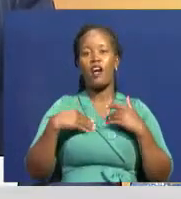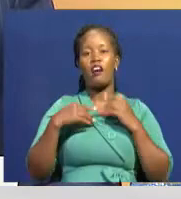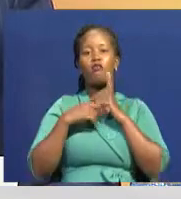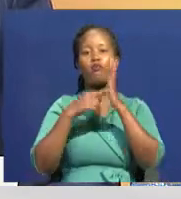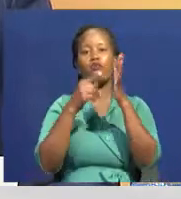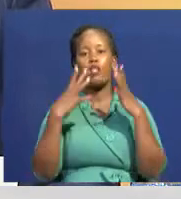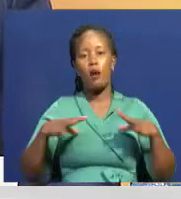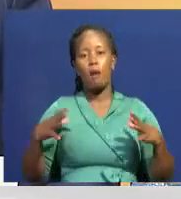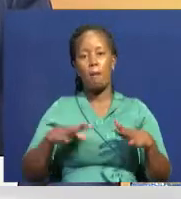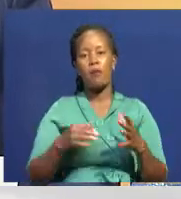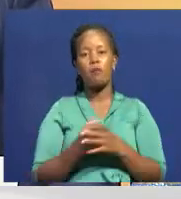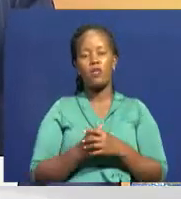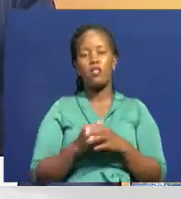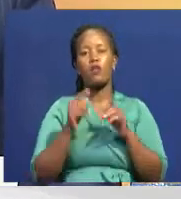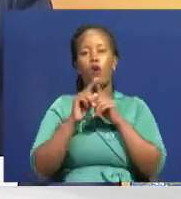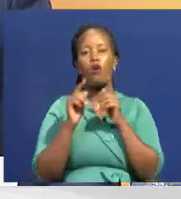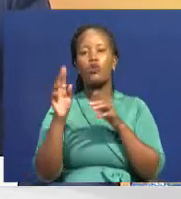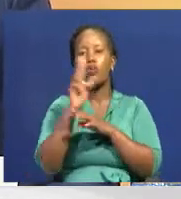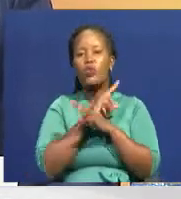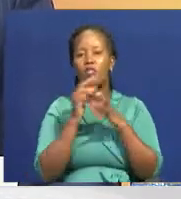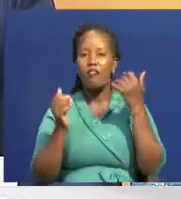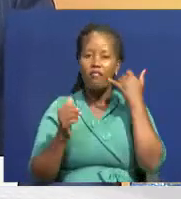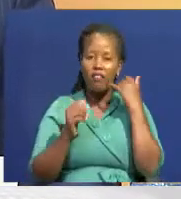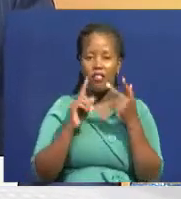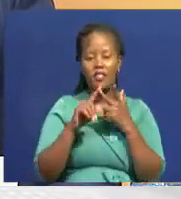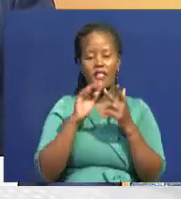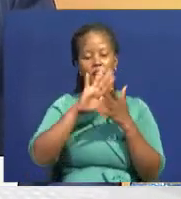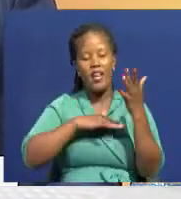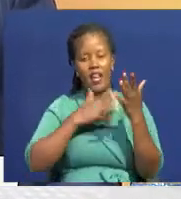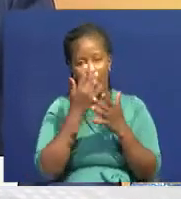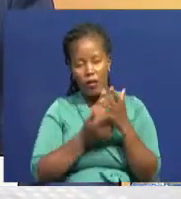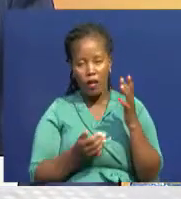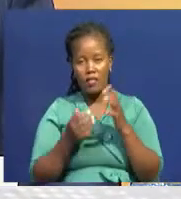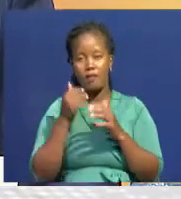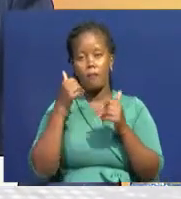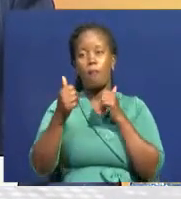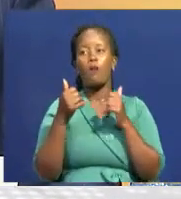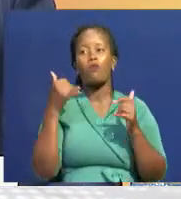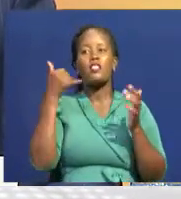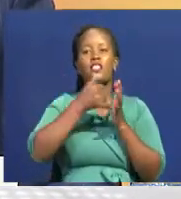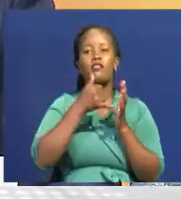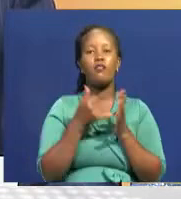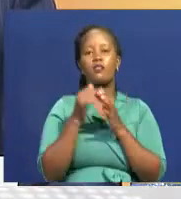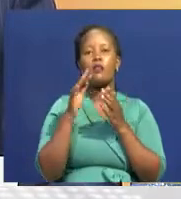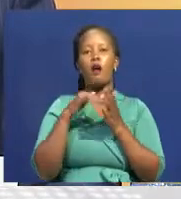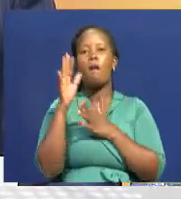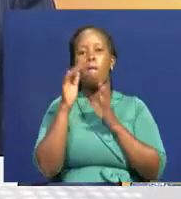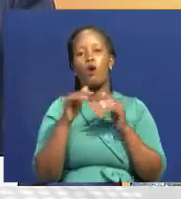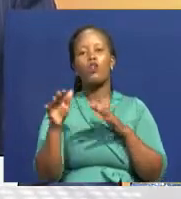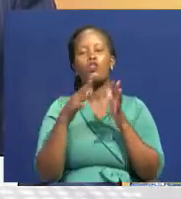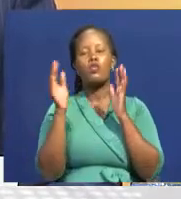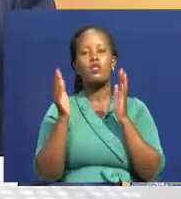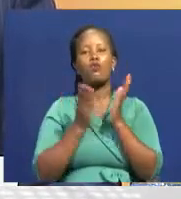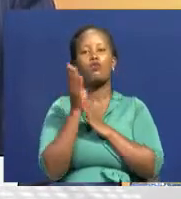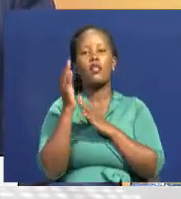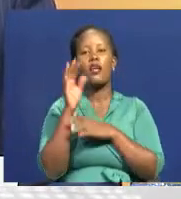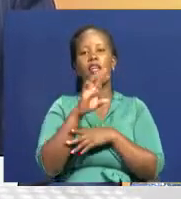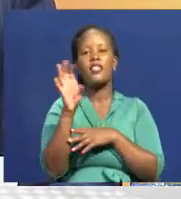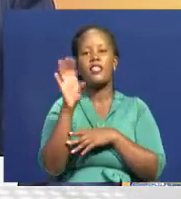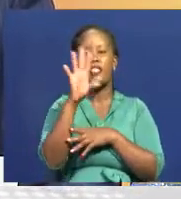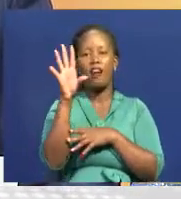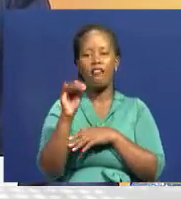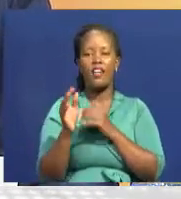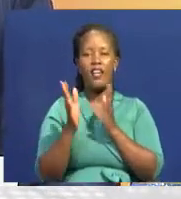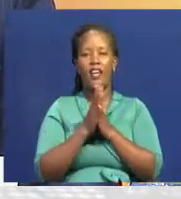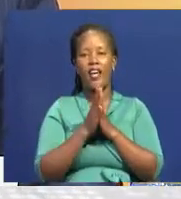diaspora connection, the user phone is the networks that touches on some components of East African countries and